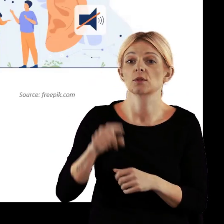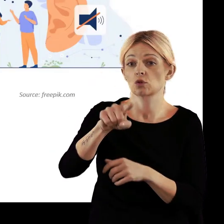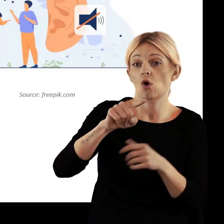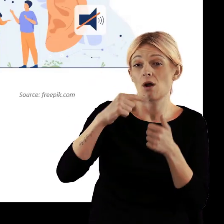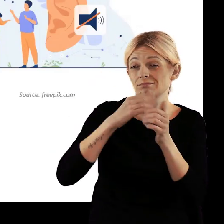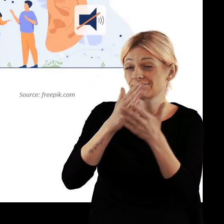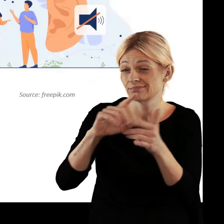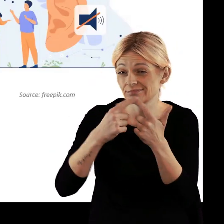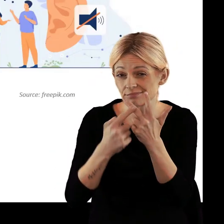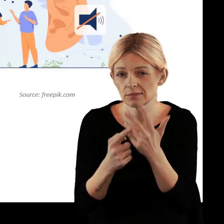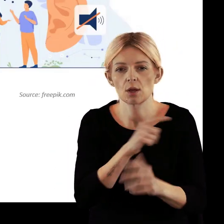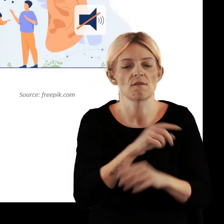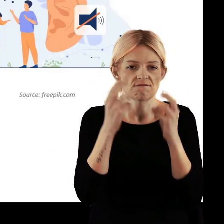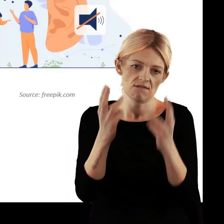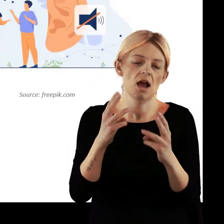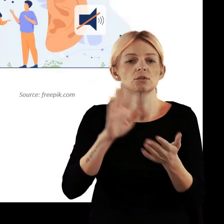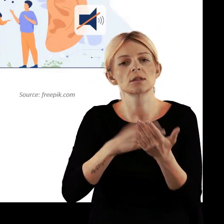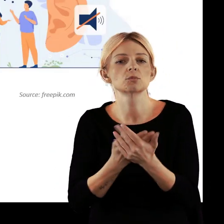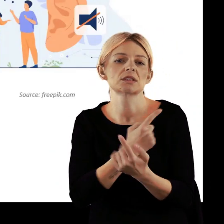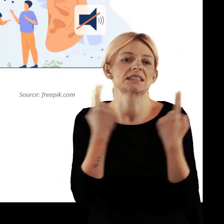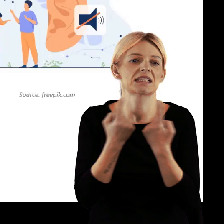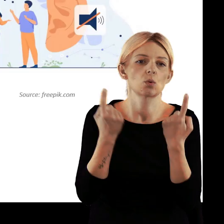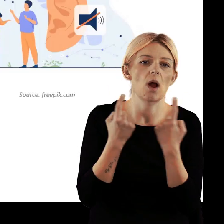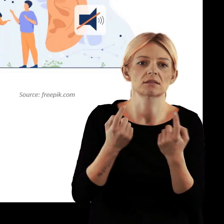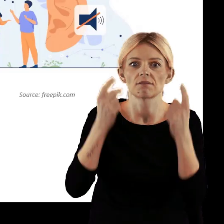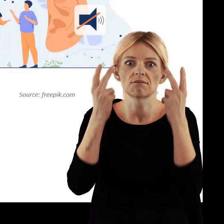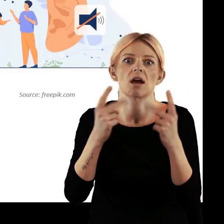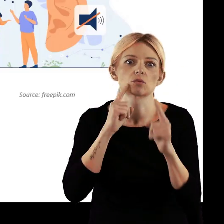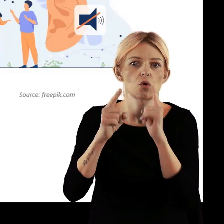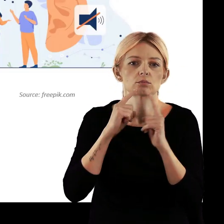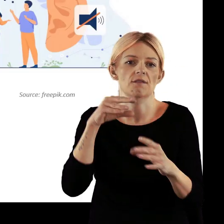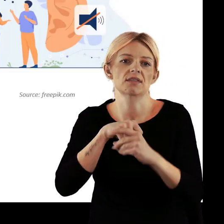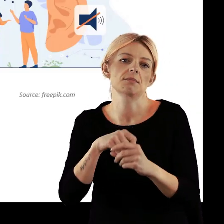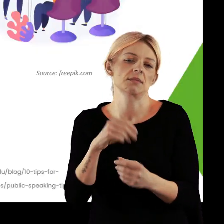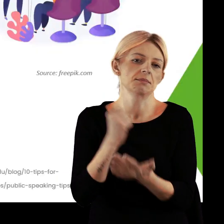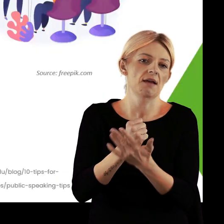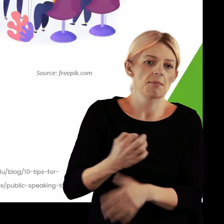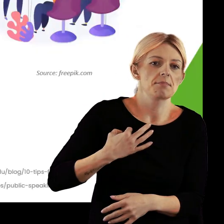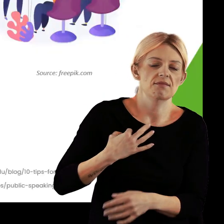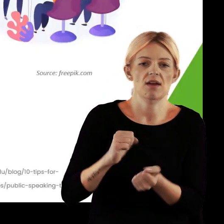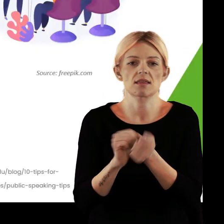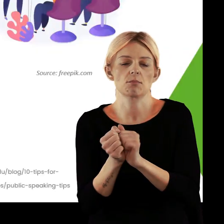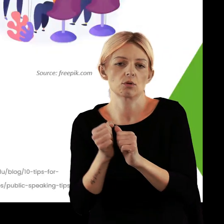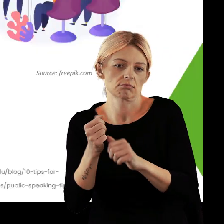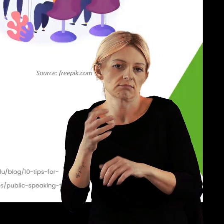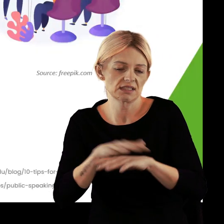an important conversation about our private or professional matters.